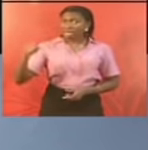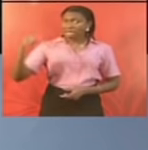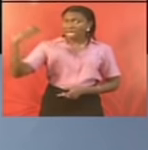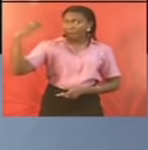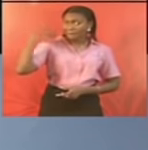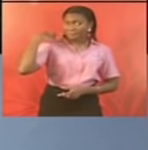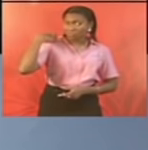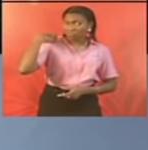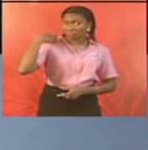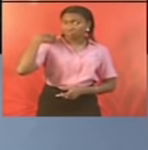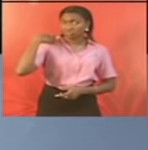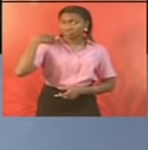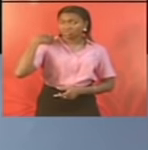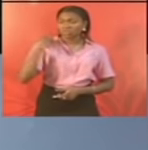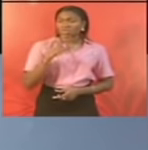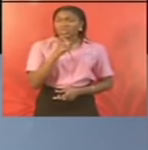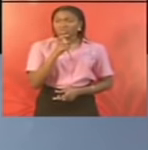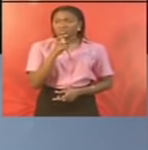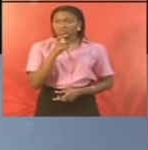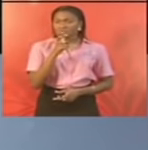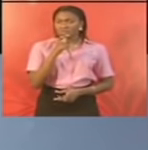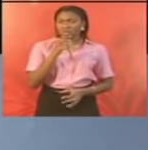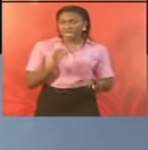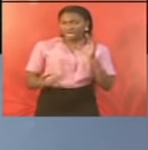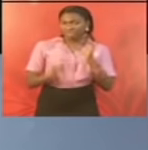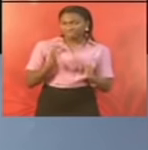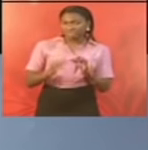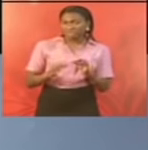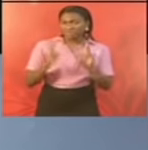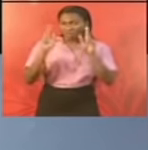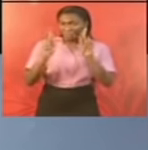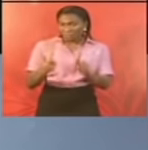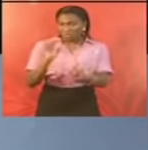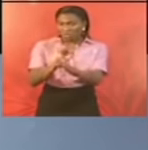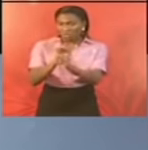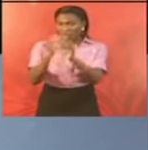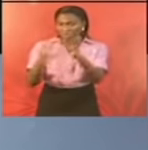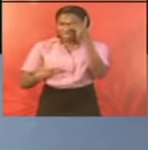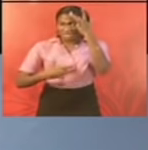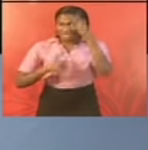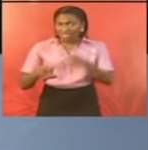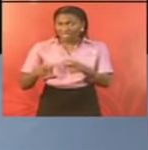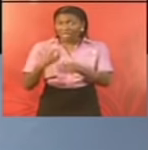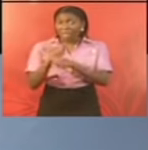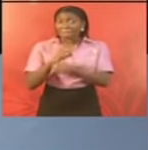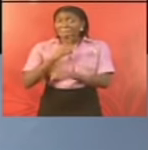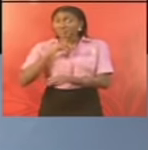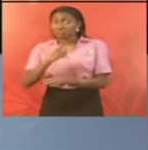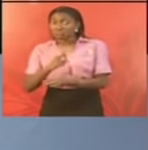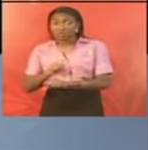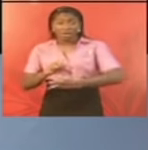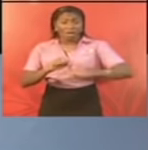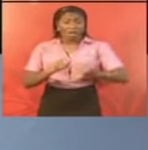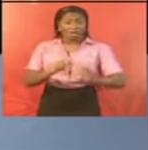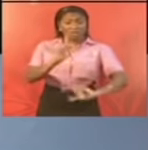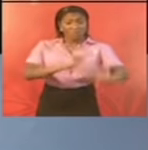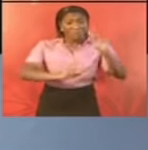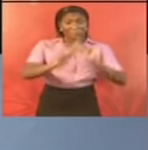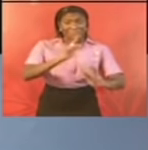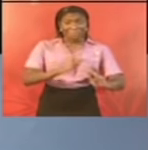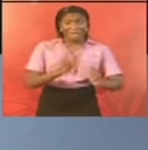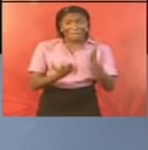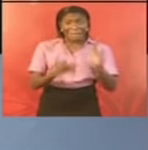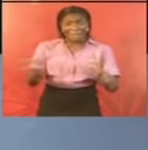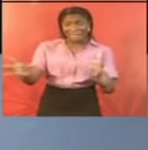reports improperly? That is, whether or not they treat with these reports carefully and ensure that other members of staff who might have come into contact with the